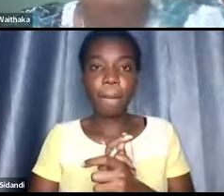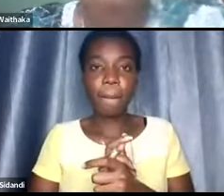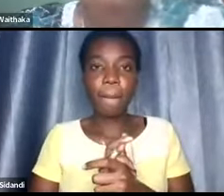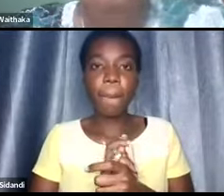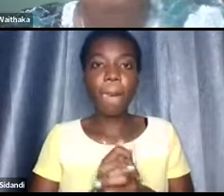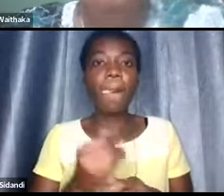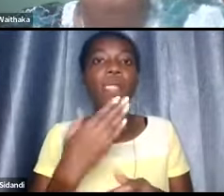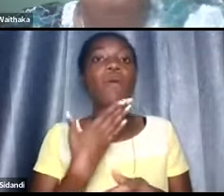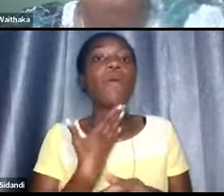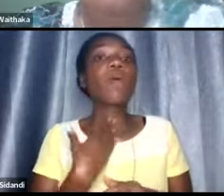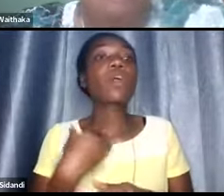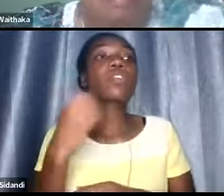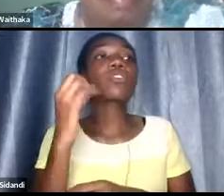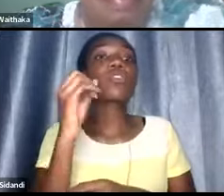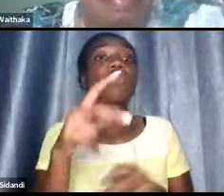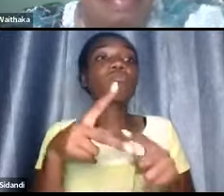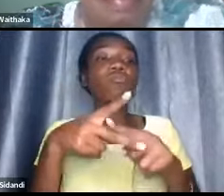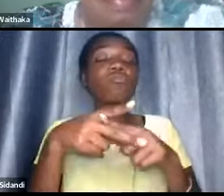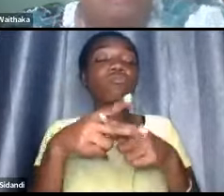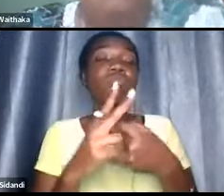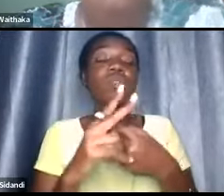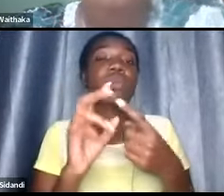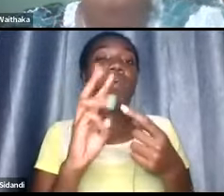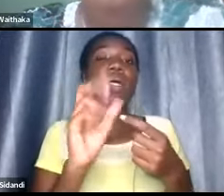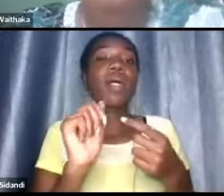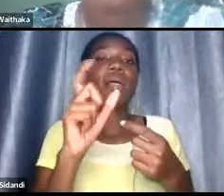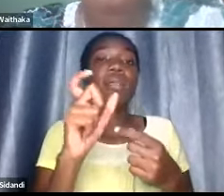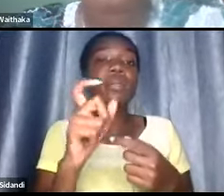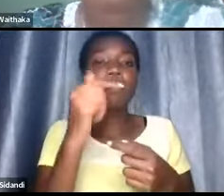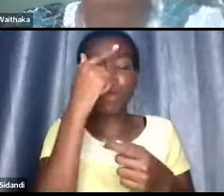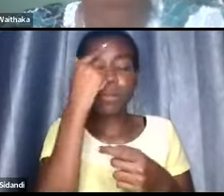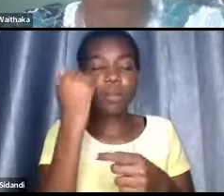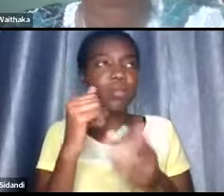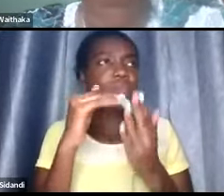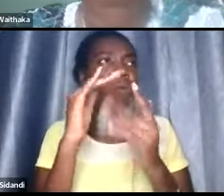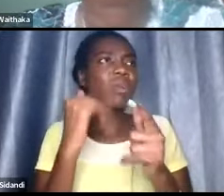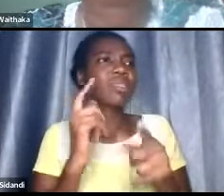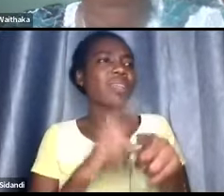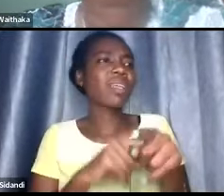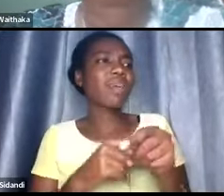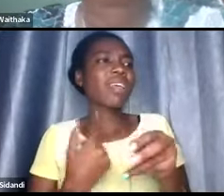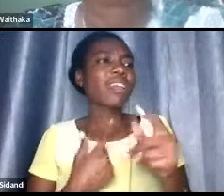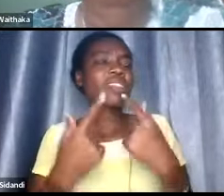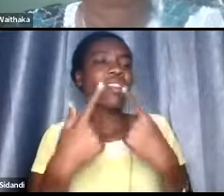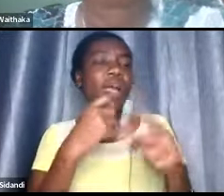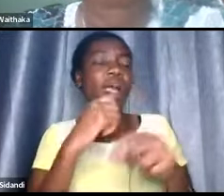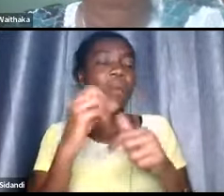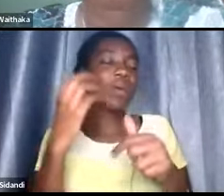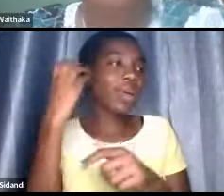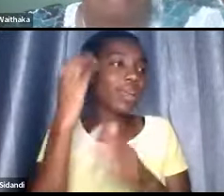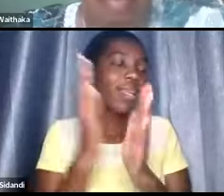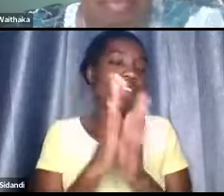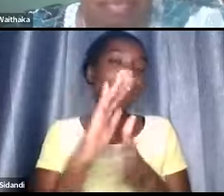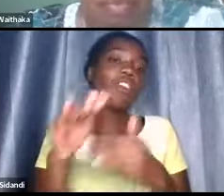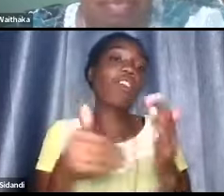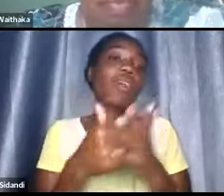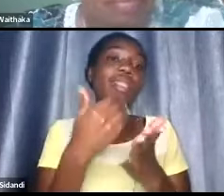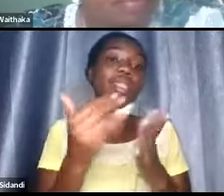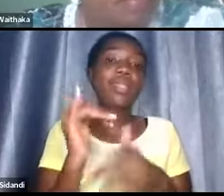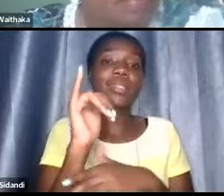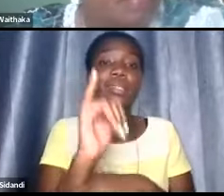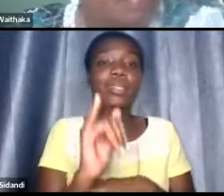throw a spanner in the works here, because the more we talk about careers and all these things, especially looking at that